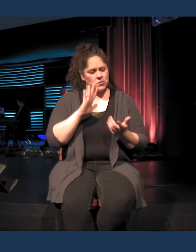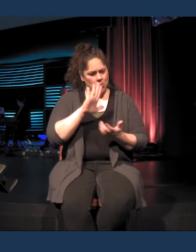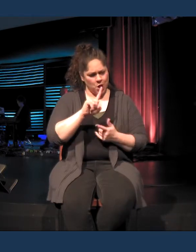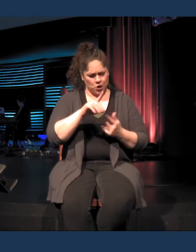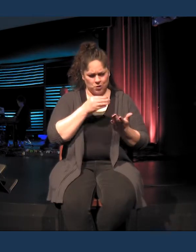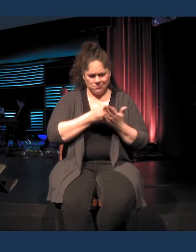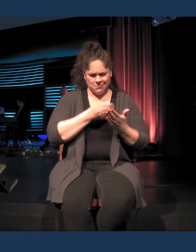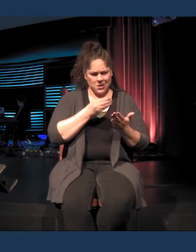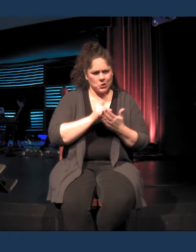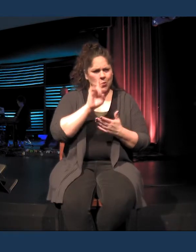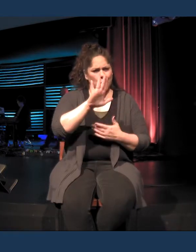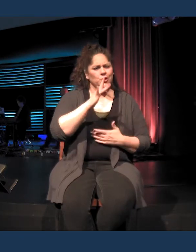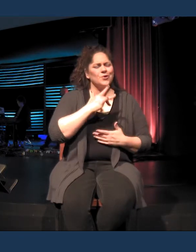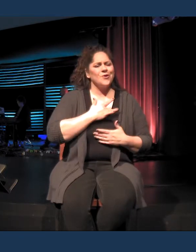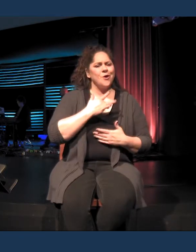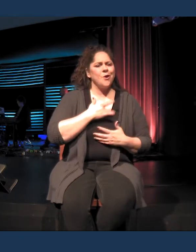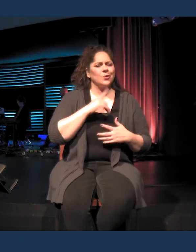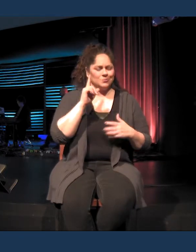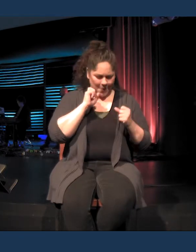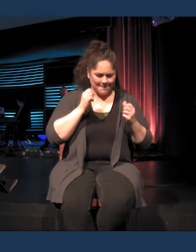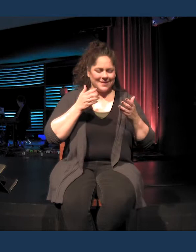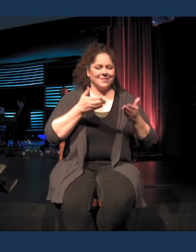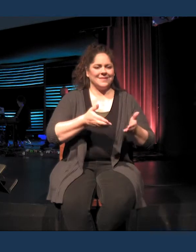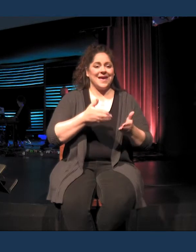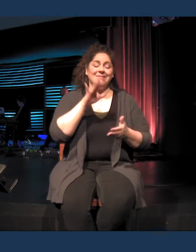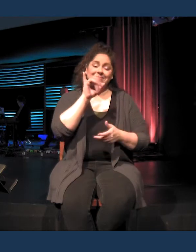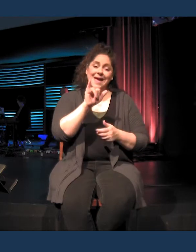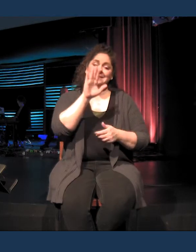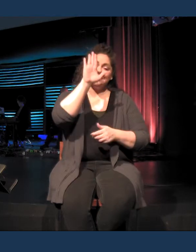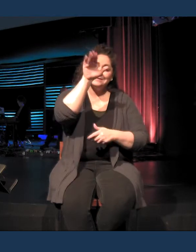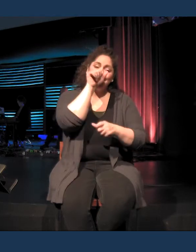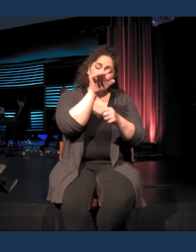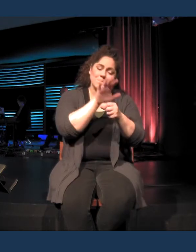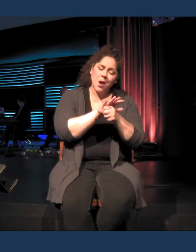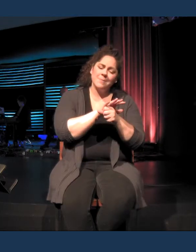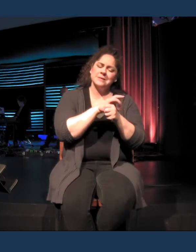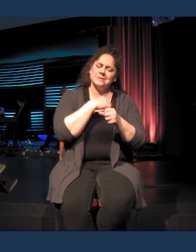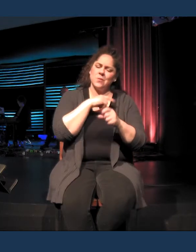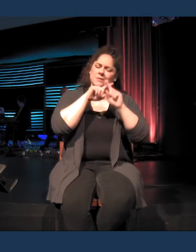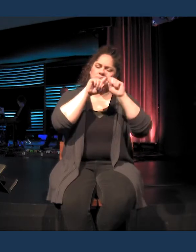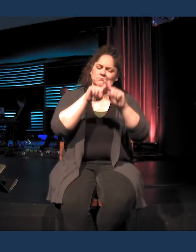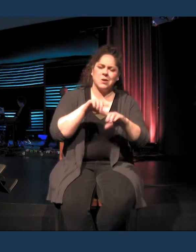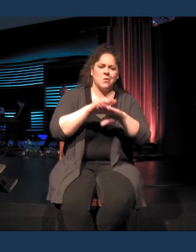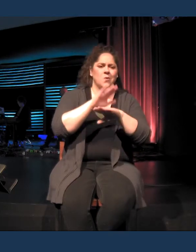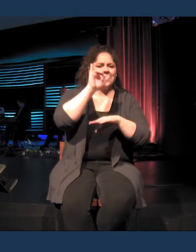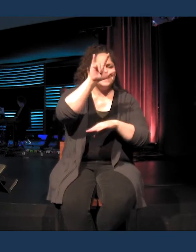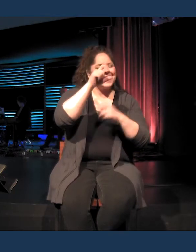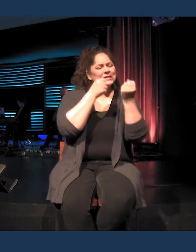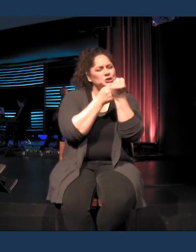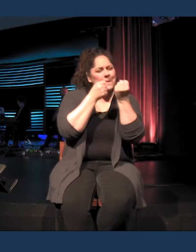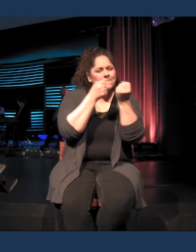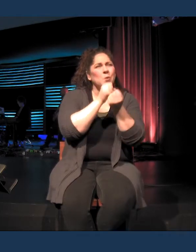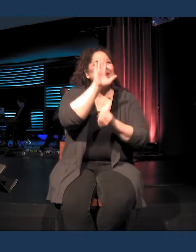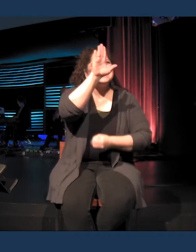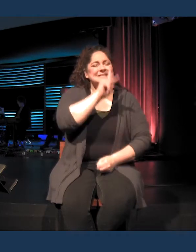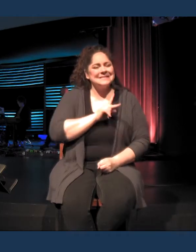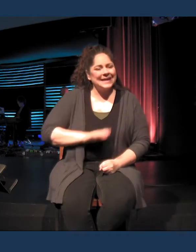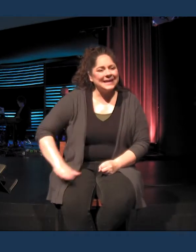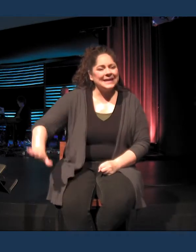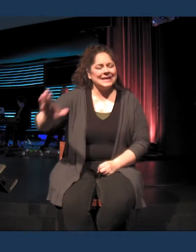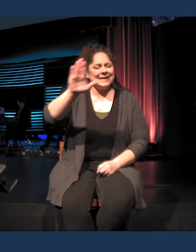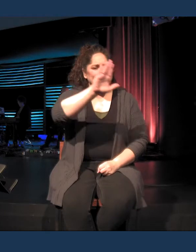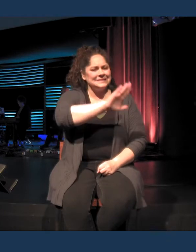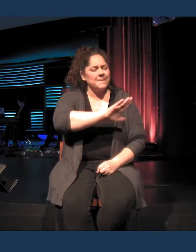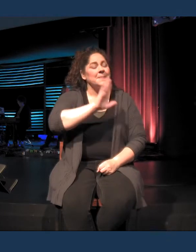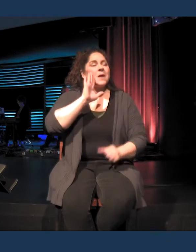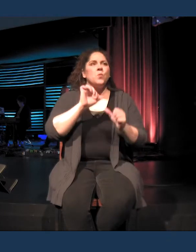your heart will be also. That's a promise that we can cling to. It's really about supporting the kingdom and things that will surely